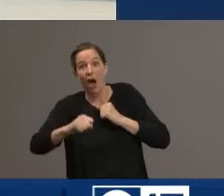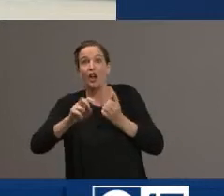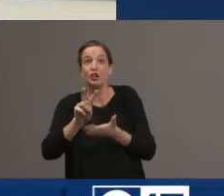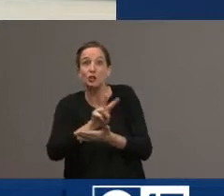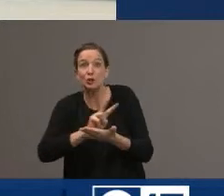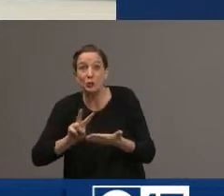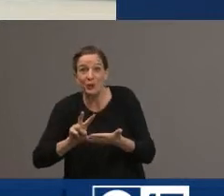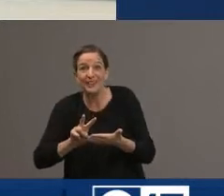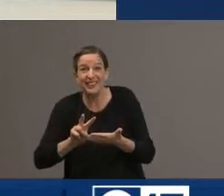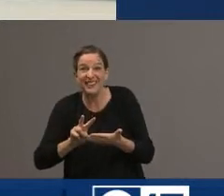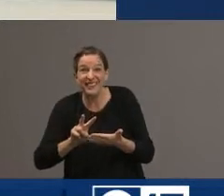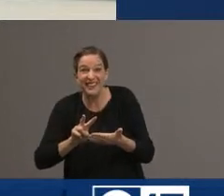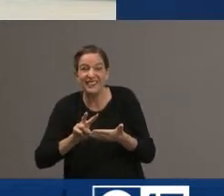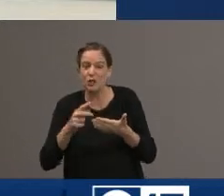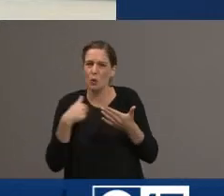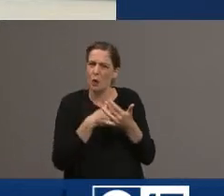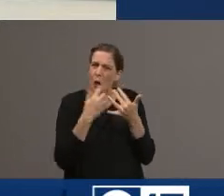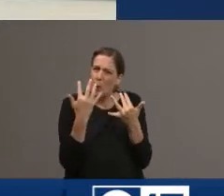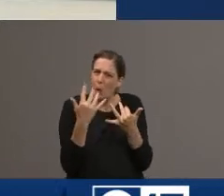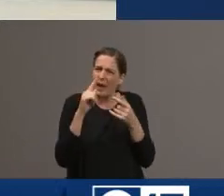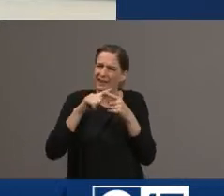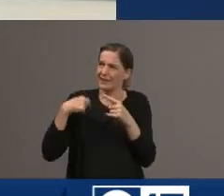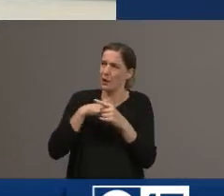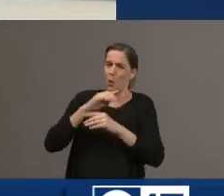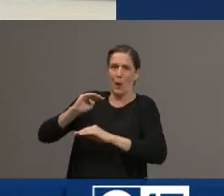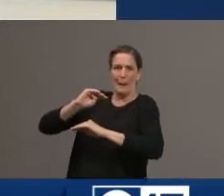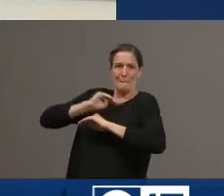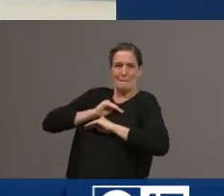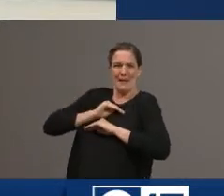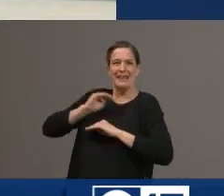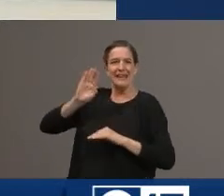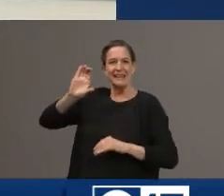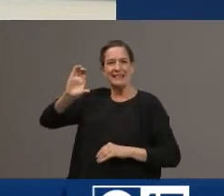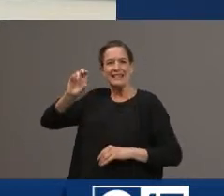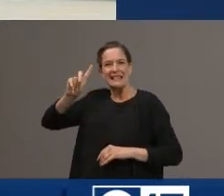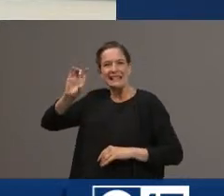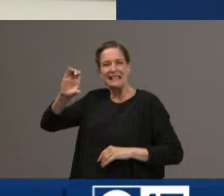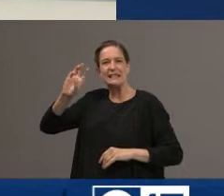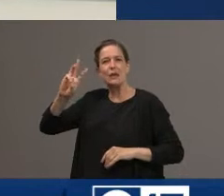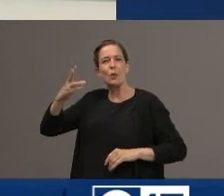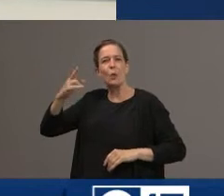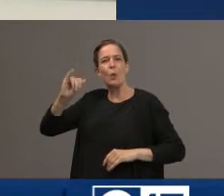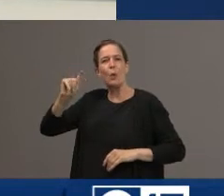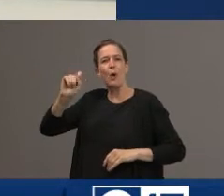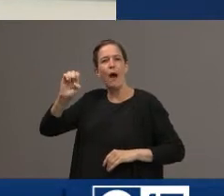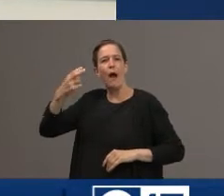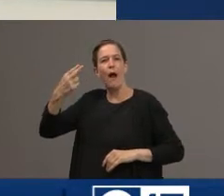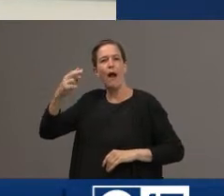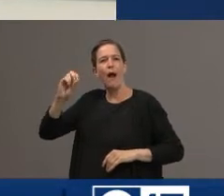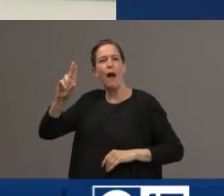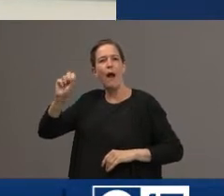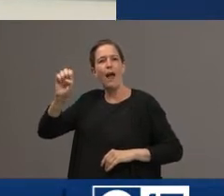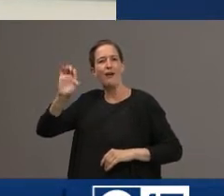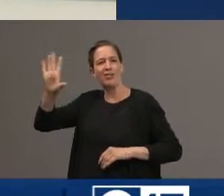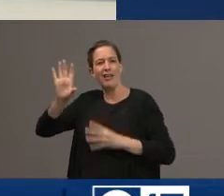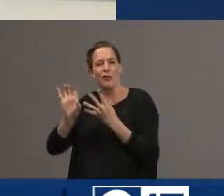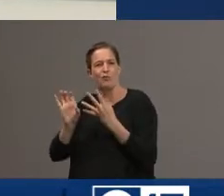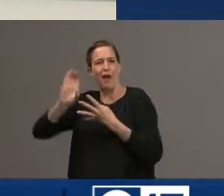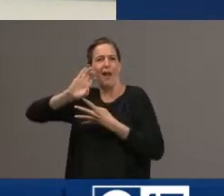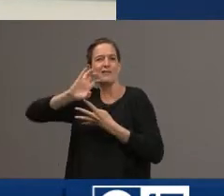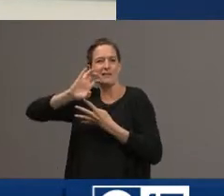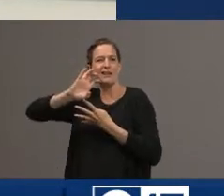gating criteria and certainly approaching the gating criteria. I'd like to offer a